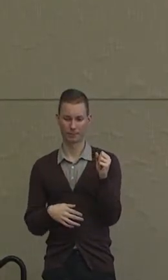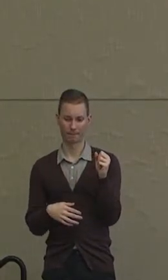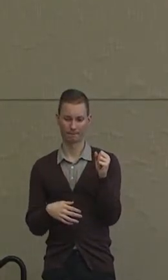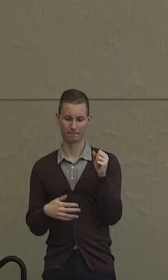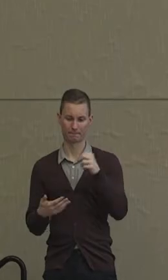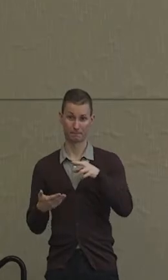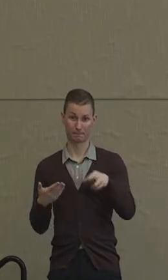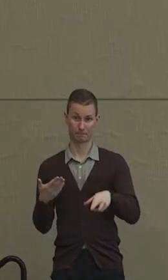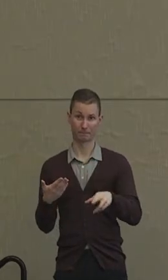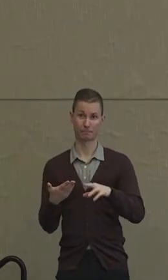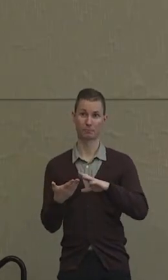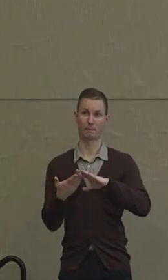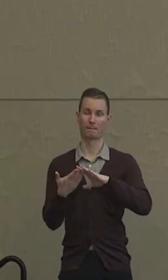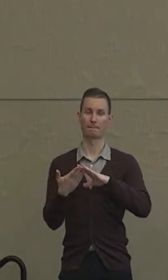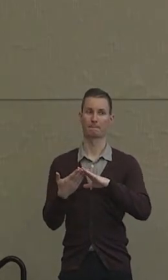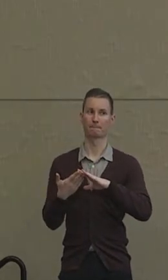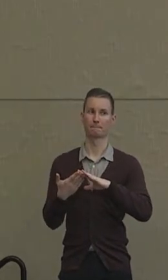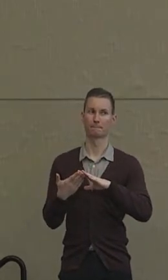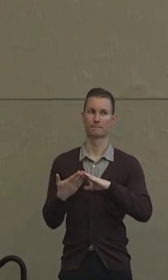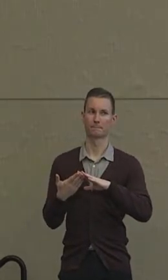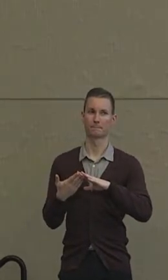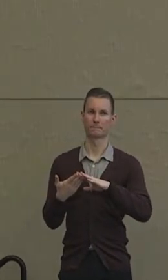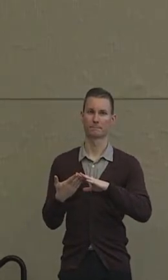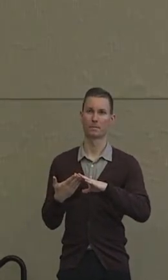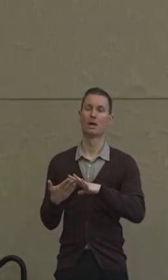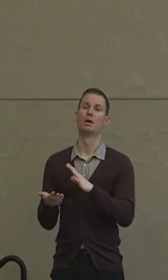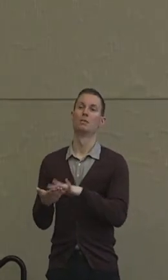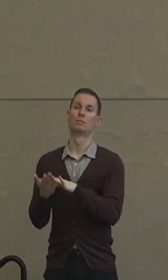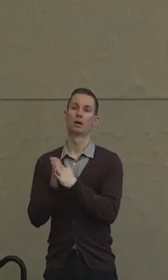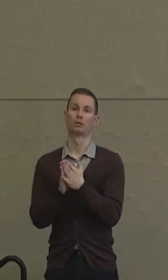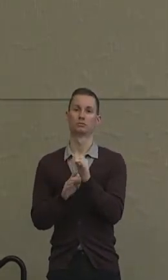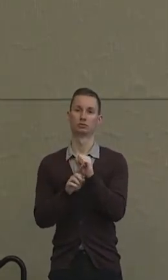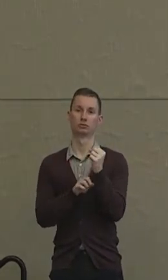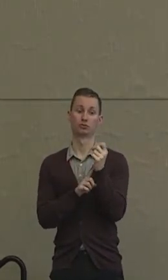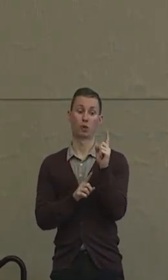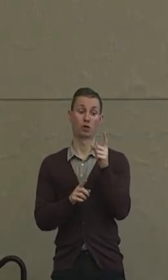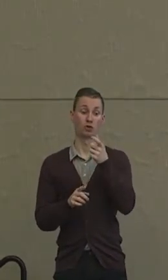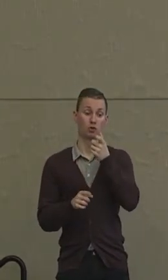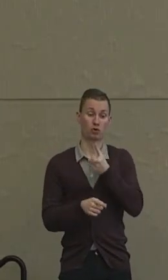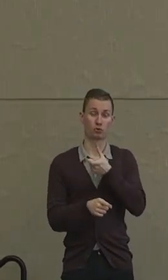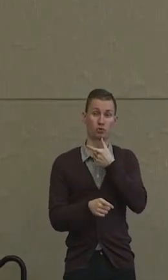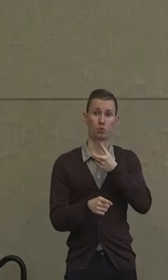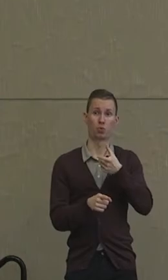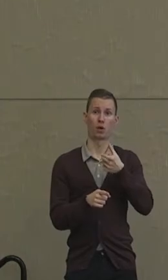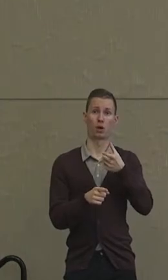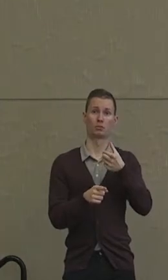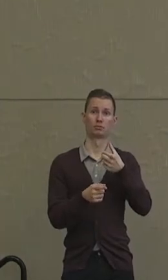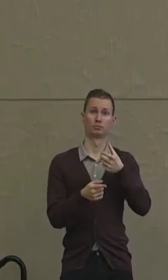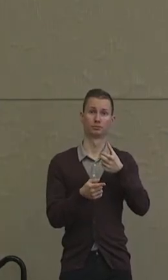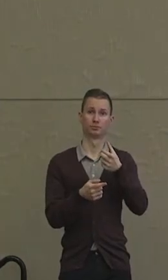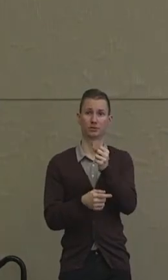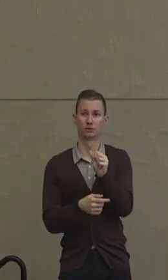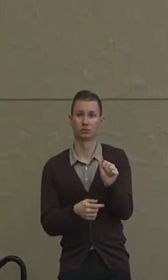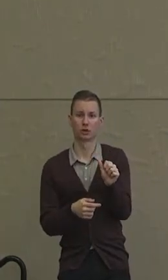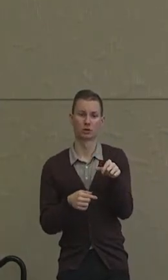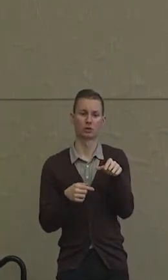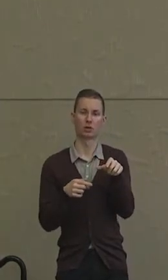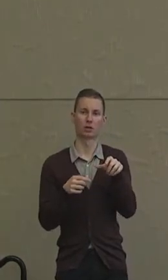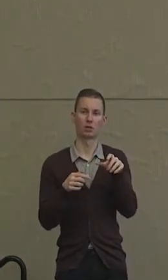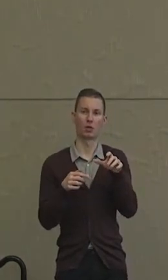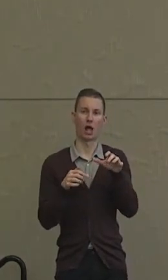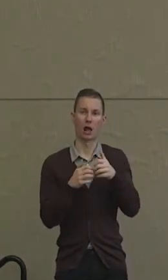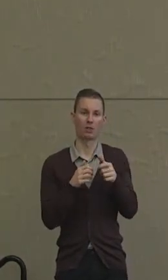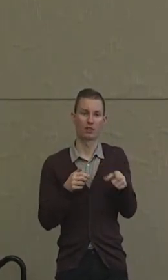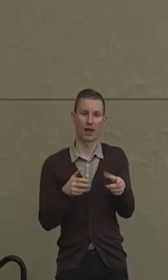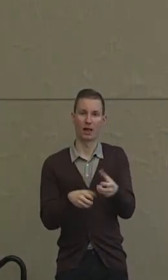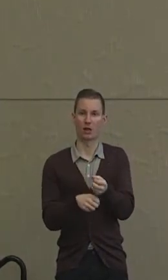up eventually being talked, like, where my girls are benefiting from it? Mm-hmm. In terms of the resources, in terms of their healing,